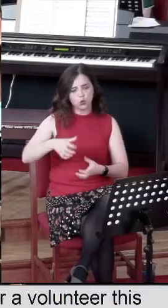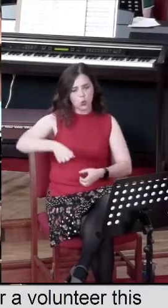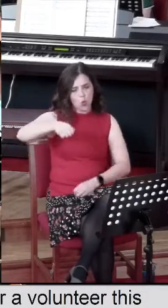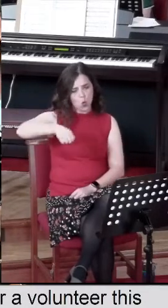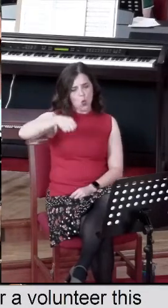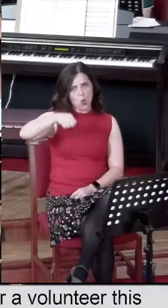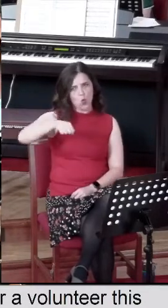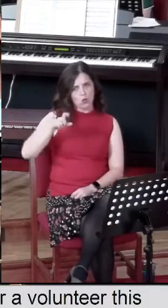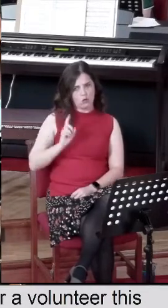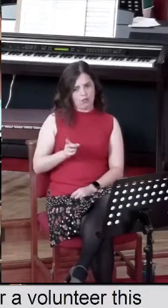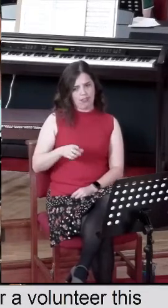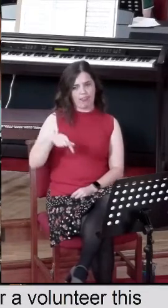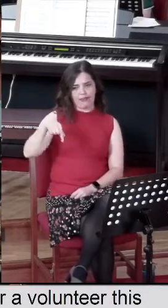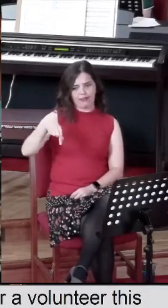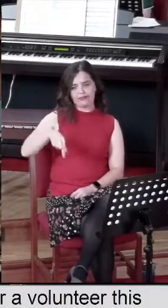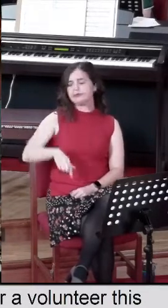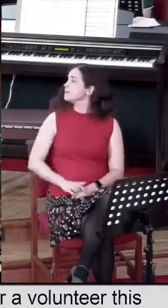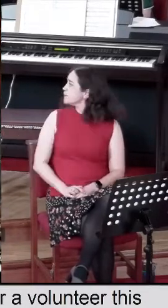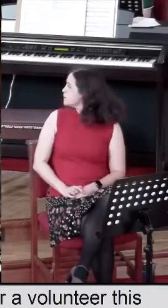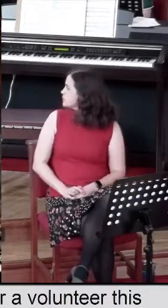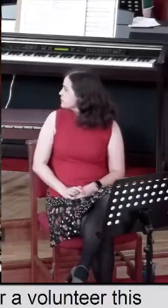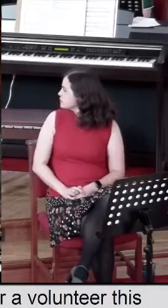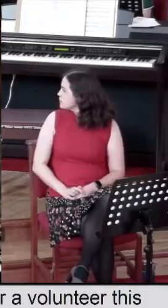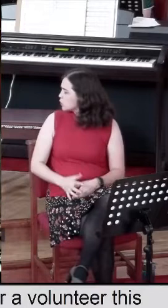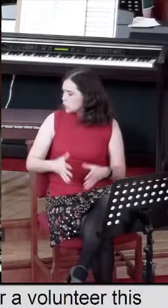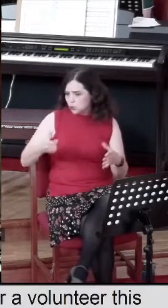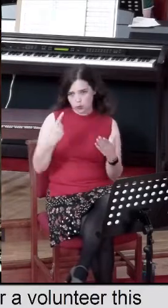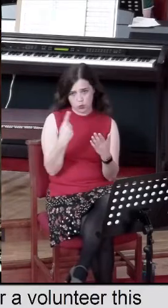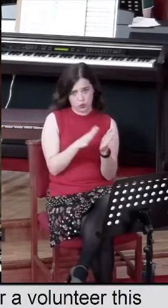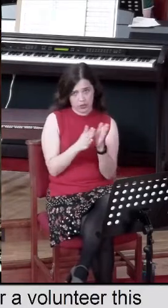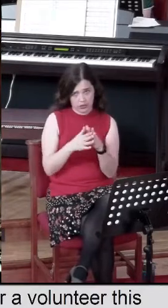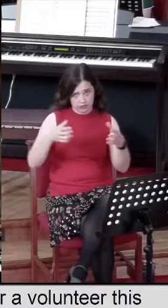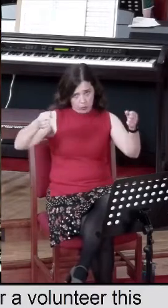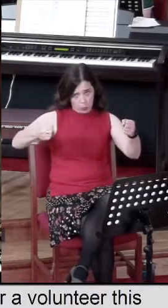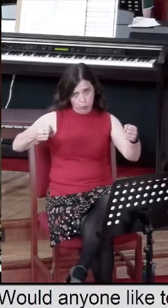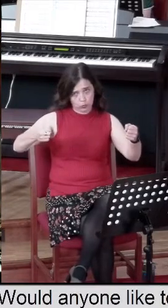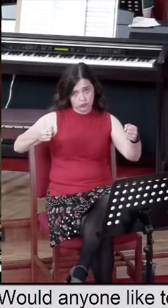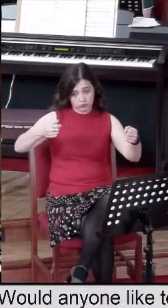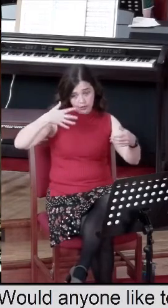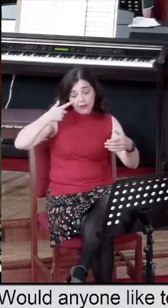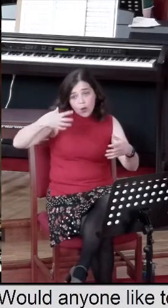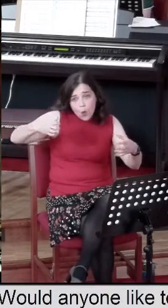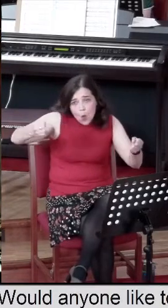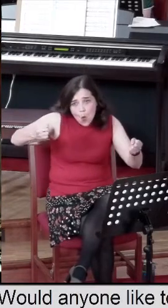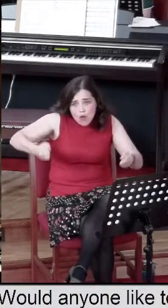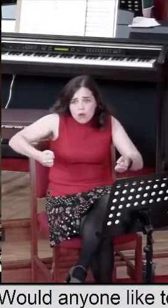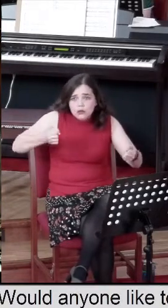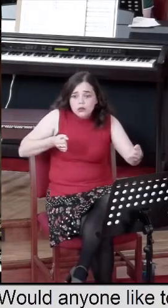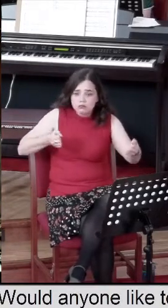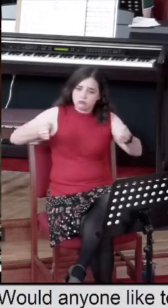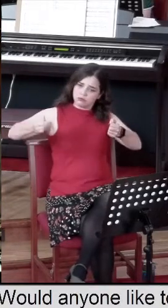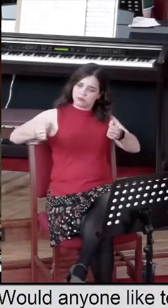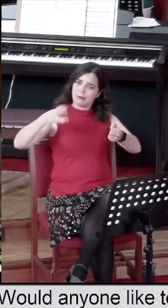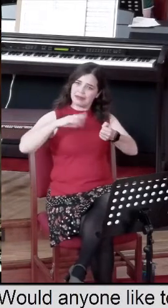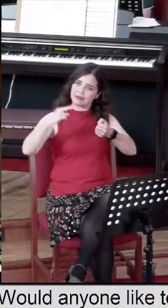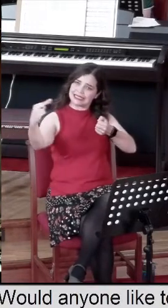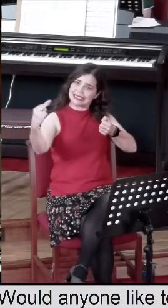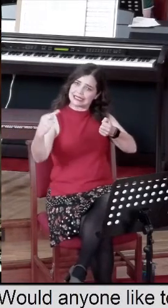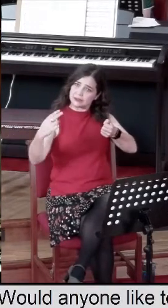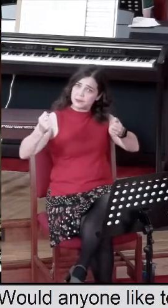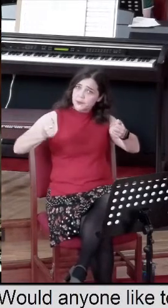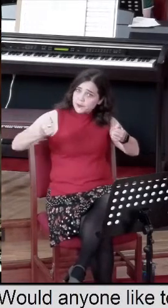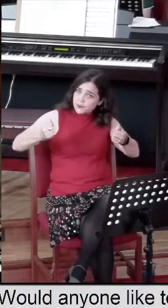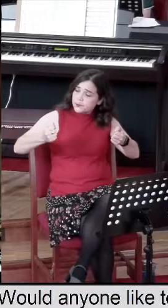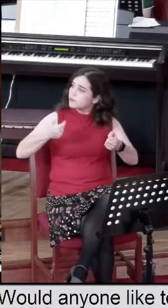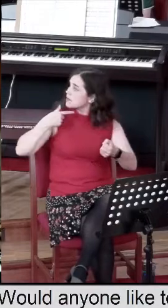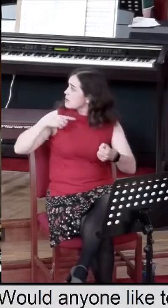hold this for me. Can you hold it with two hands? Right. Can you hold it really? Can you turn around so everybody can see? And